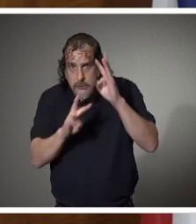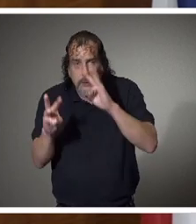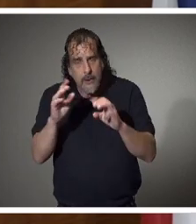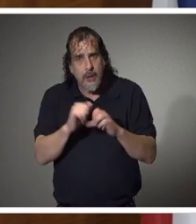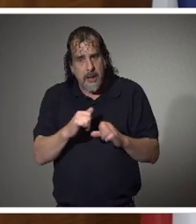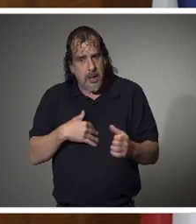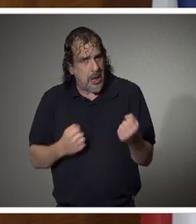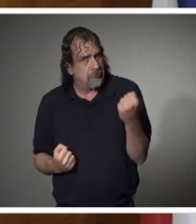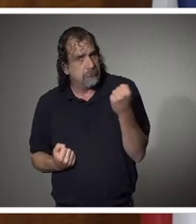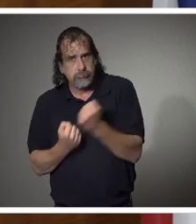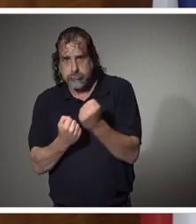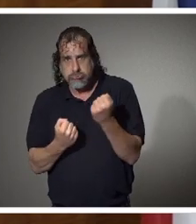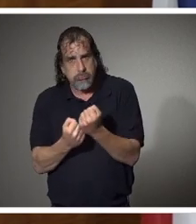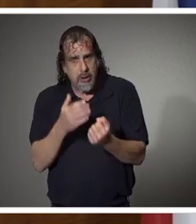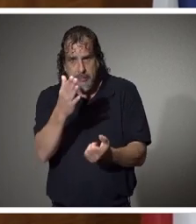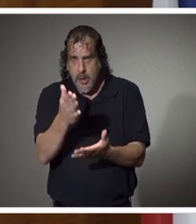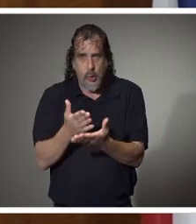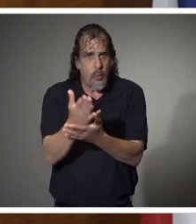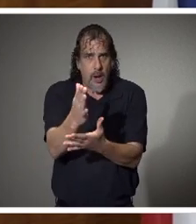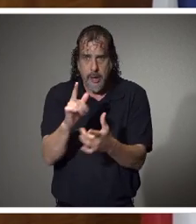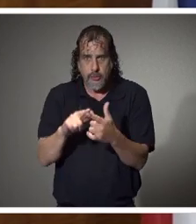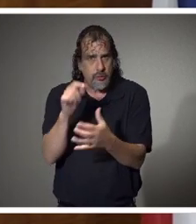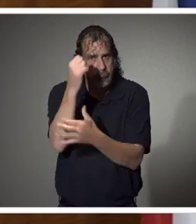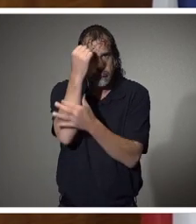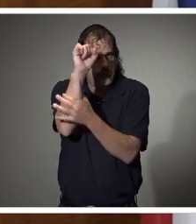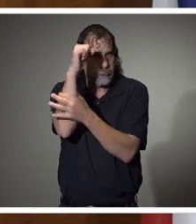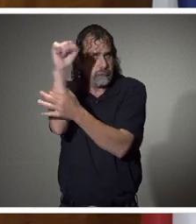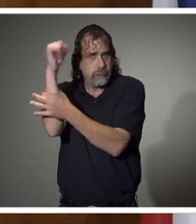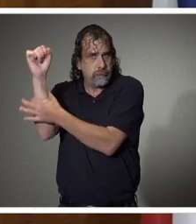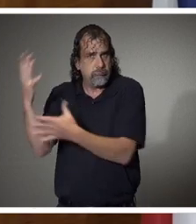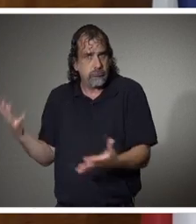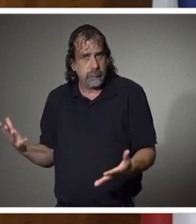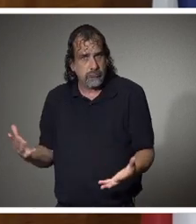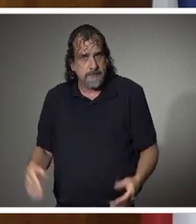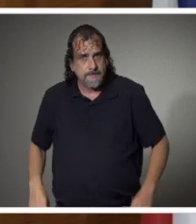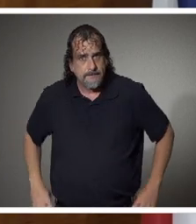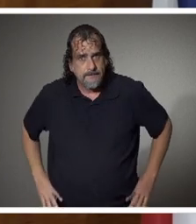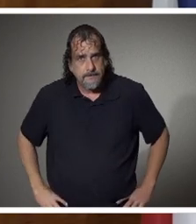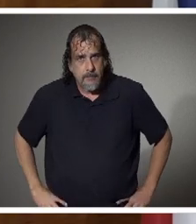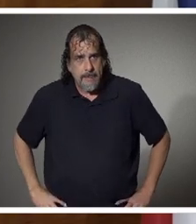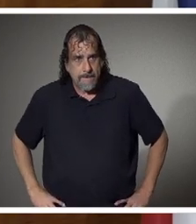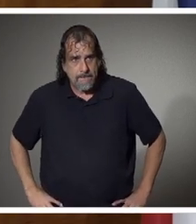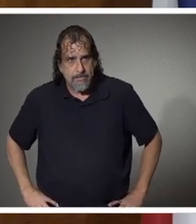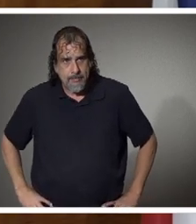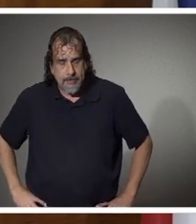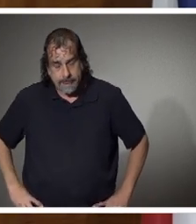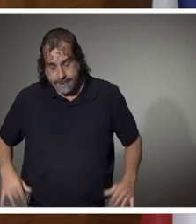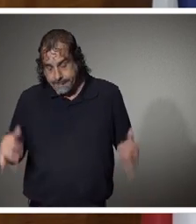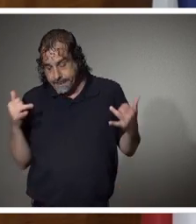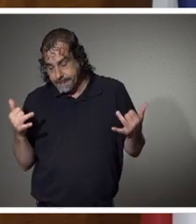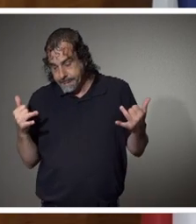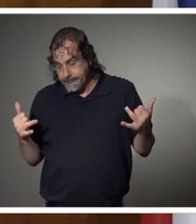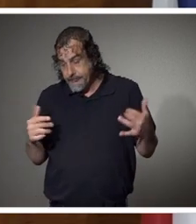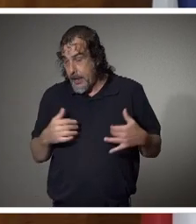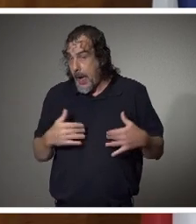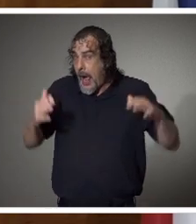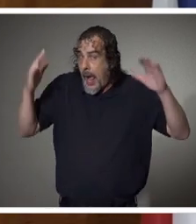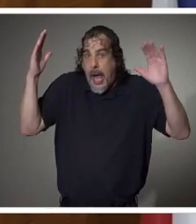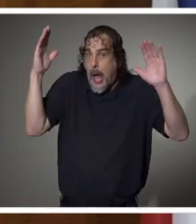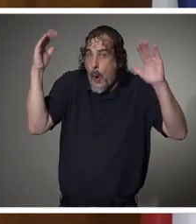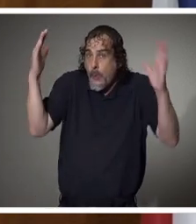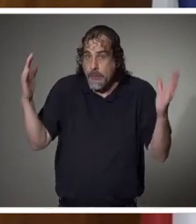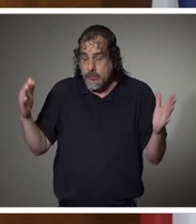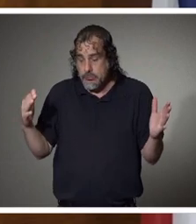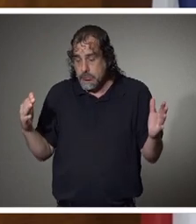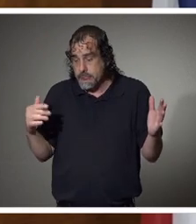support their right to gather and protest. Now, I hope and